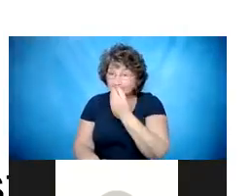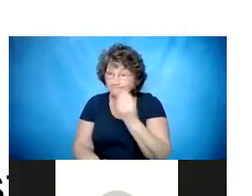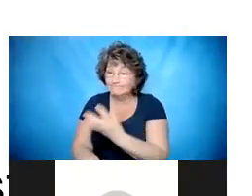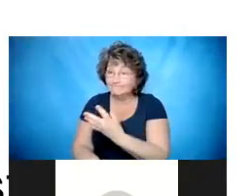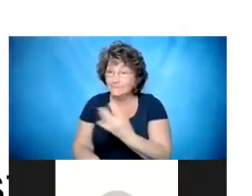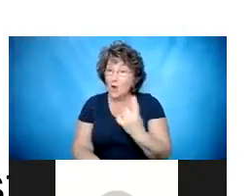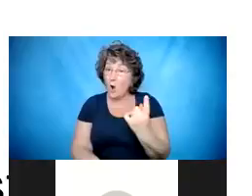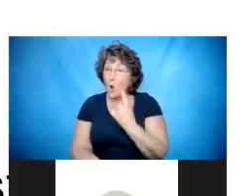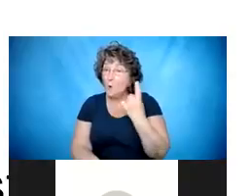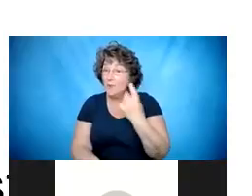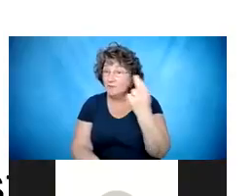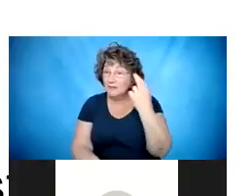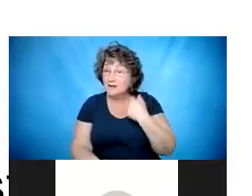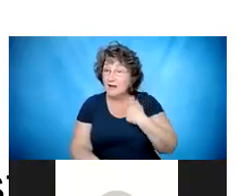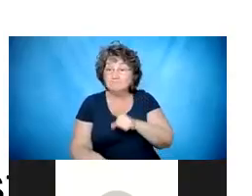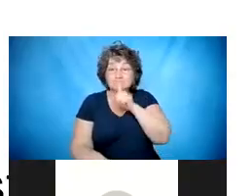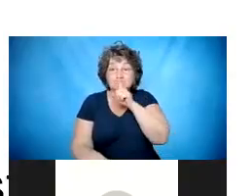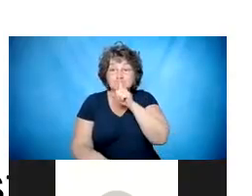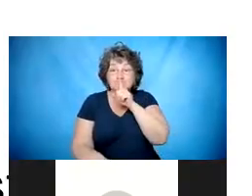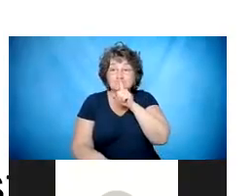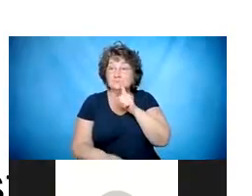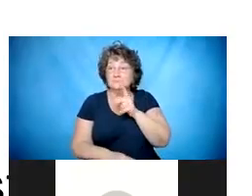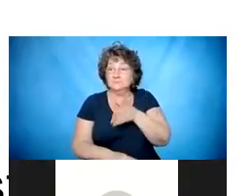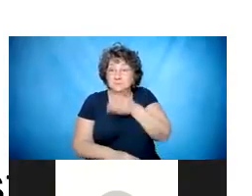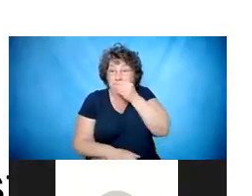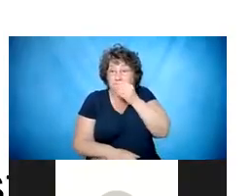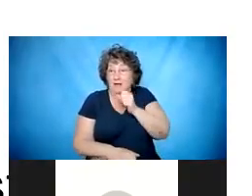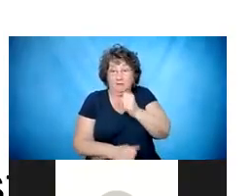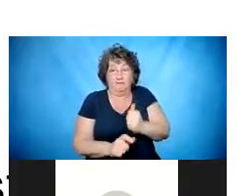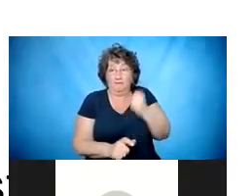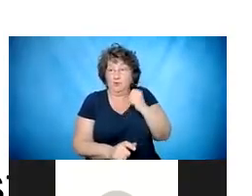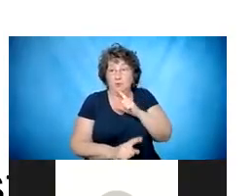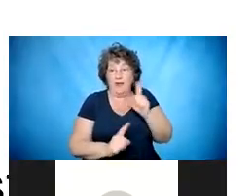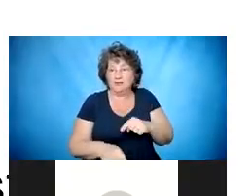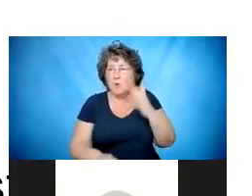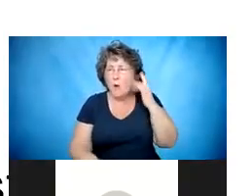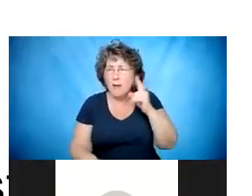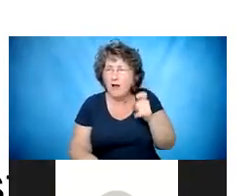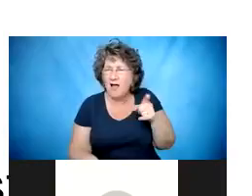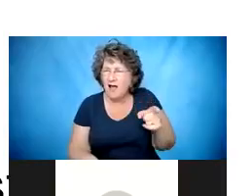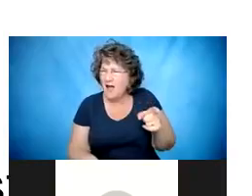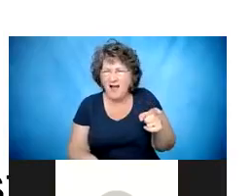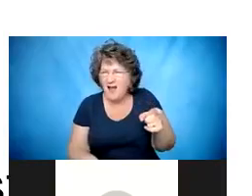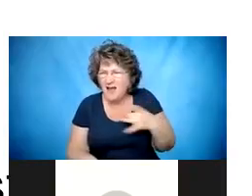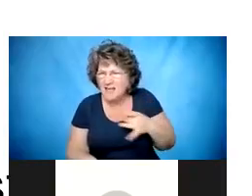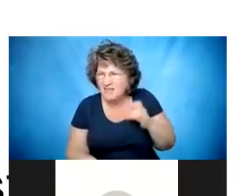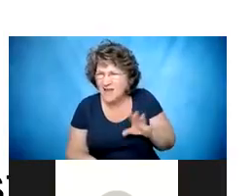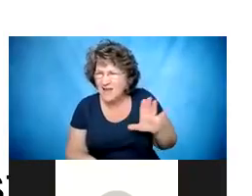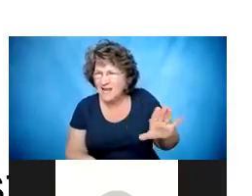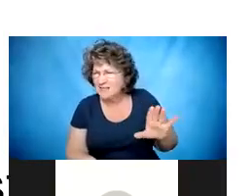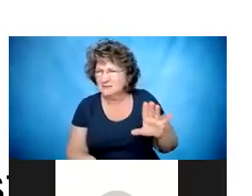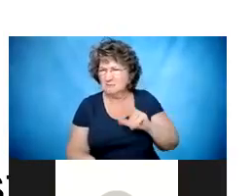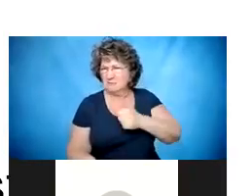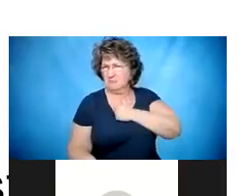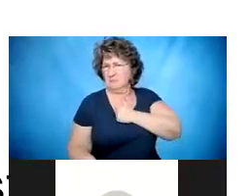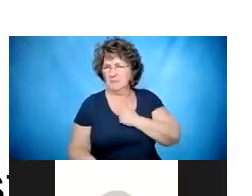the person because I didn't like the way he came off to